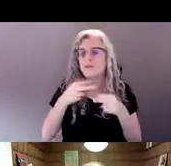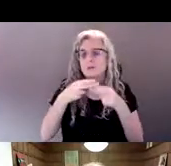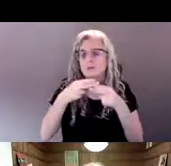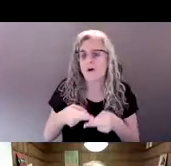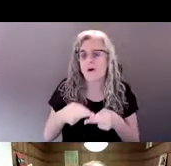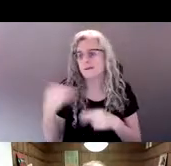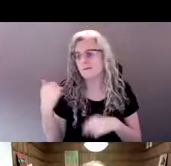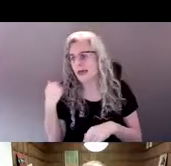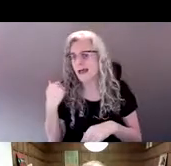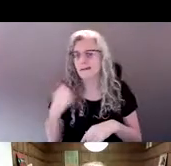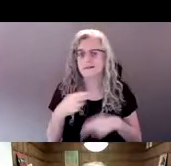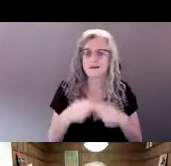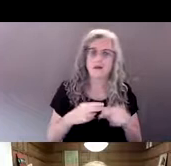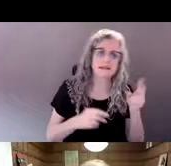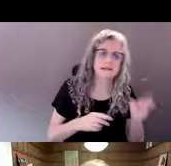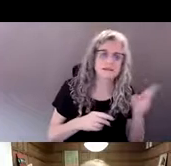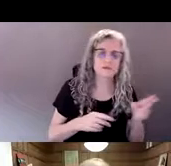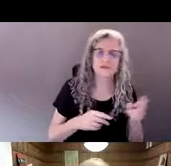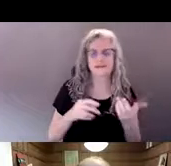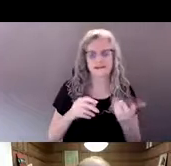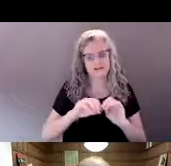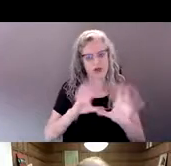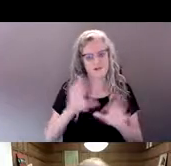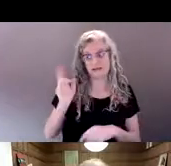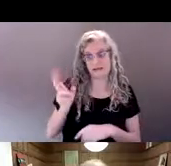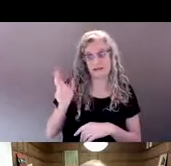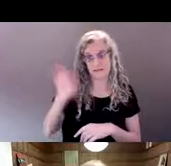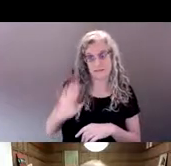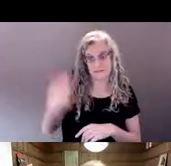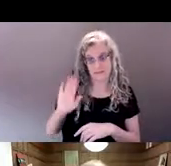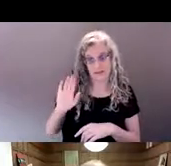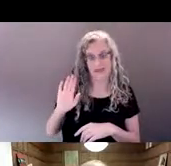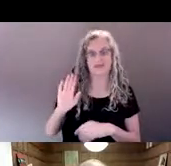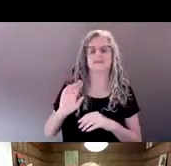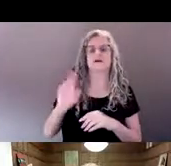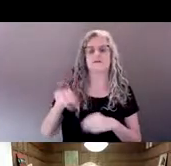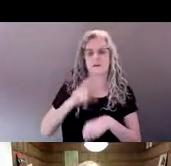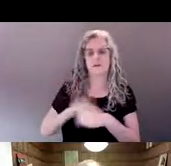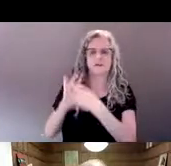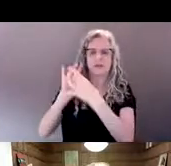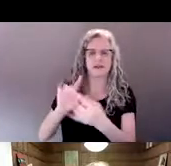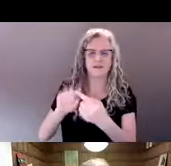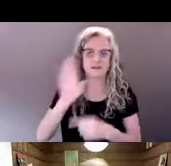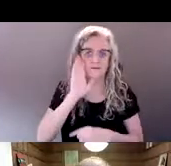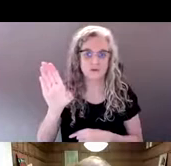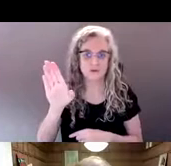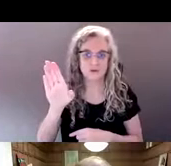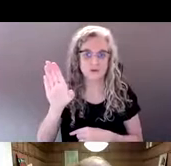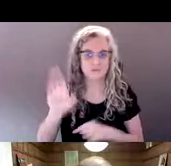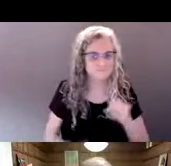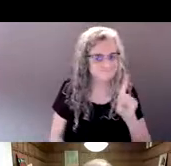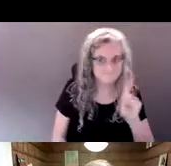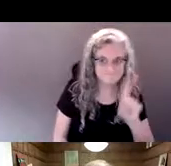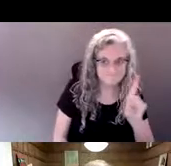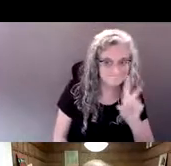obvious that the past always has something to do with the future? I'm here to tell you no, not when it comes